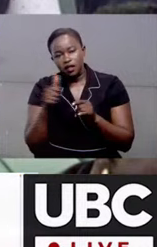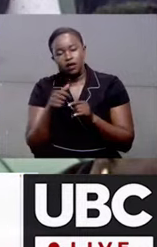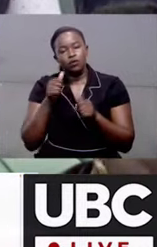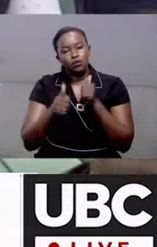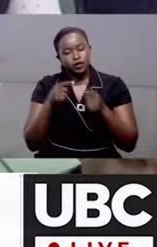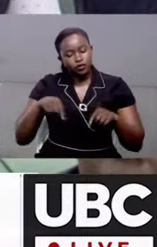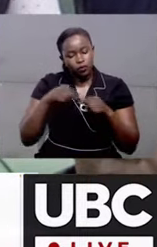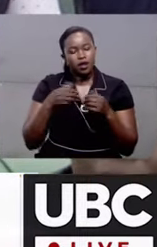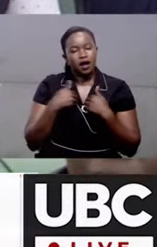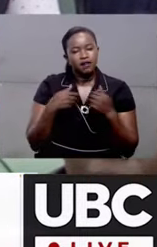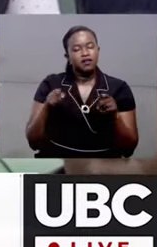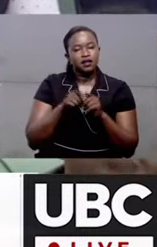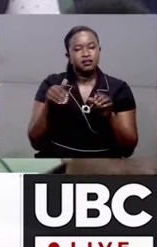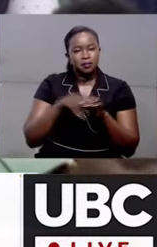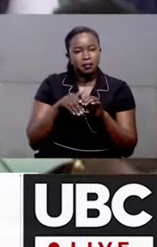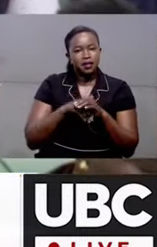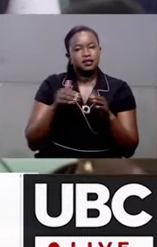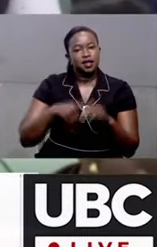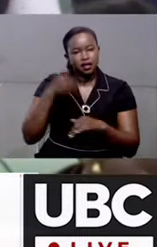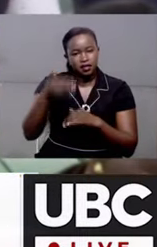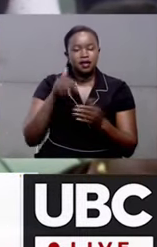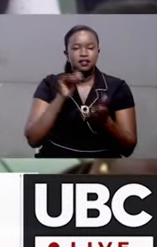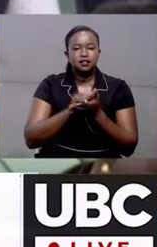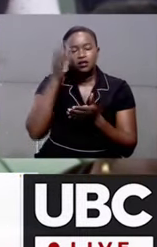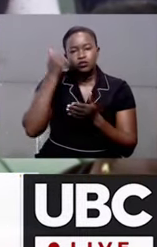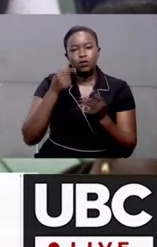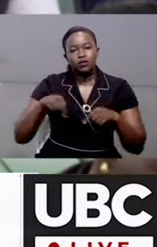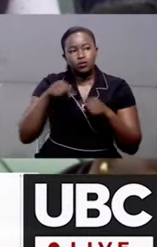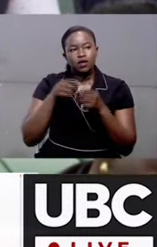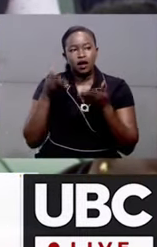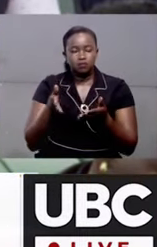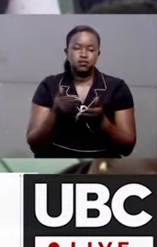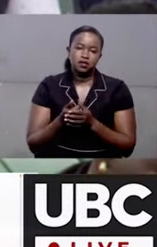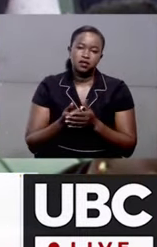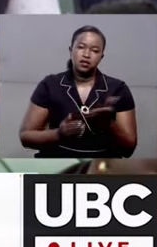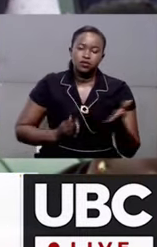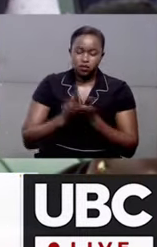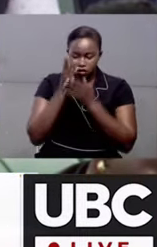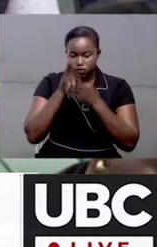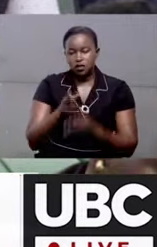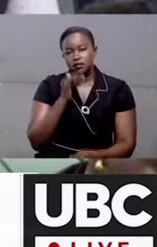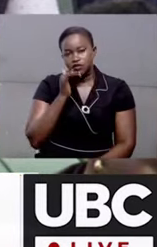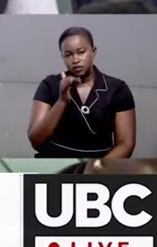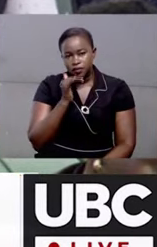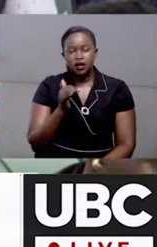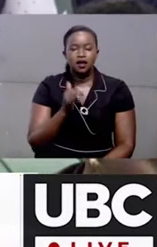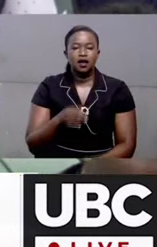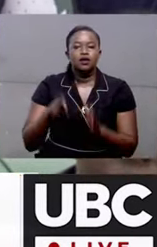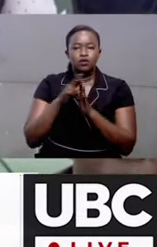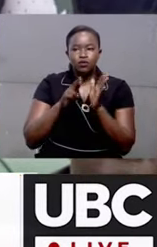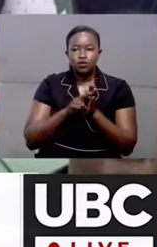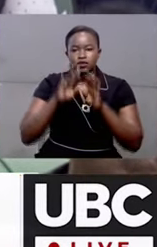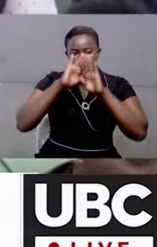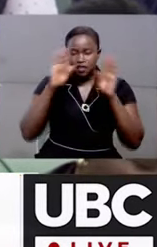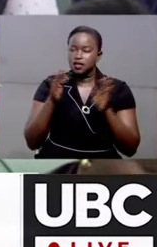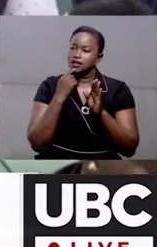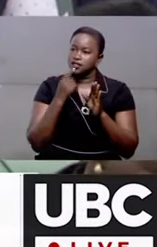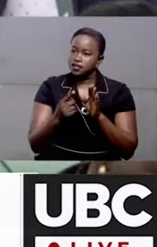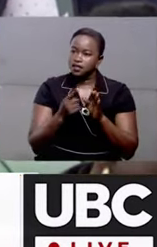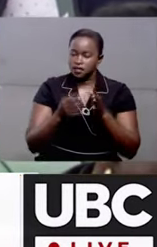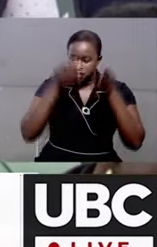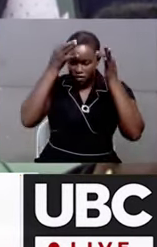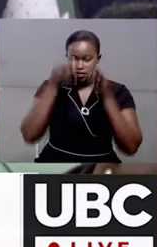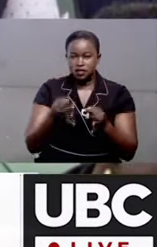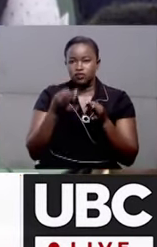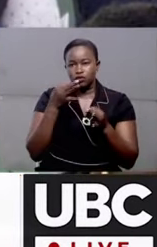members later on, and that's why we are here. Right Honourable Speaker, our rules clearly state that the decision of the